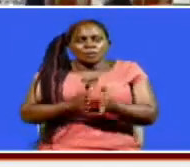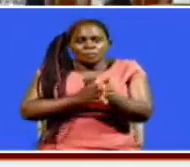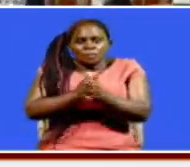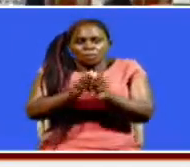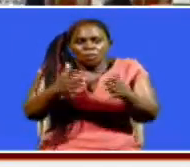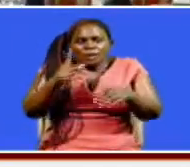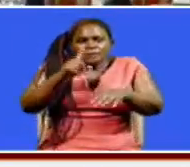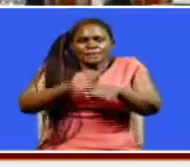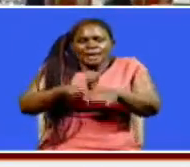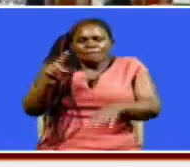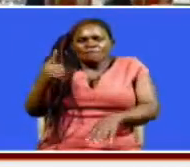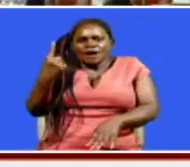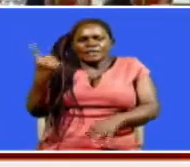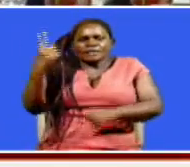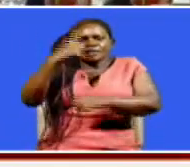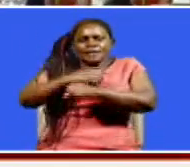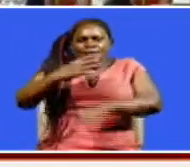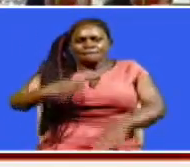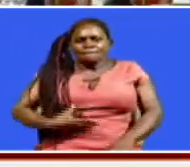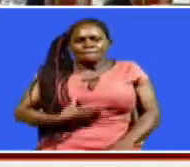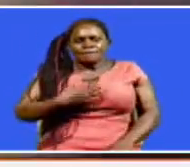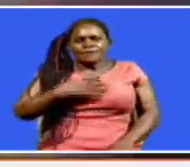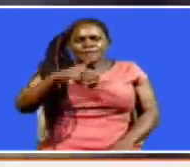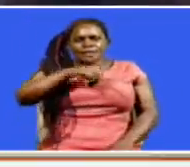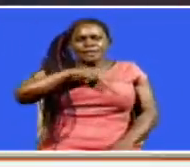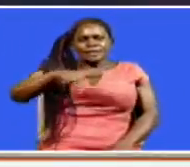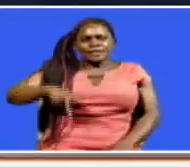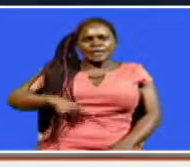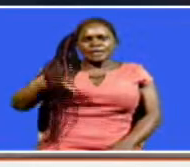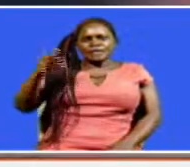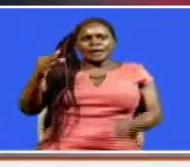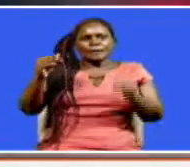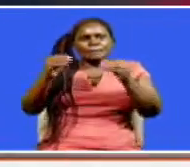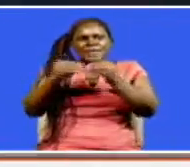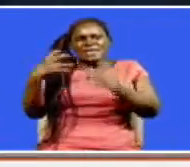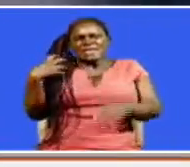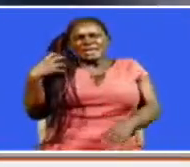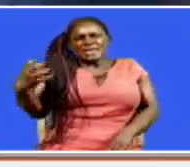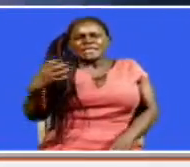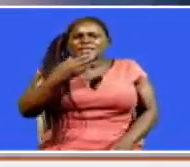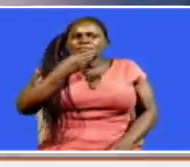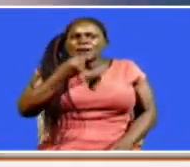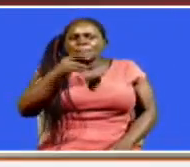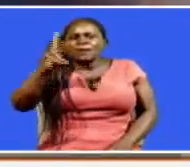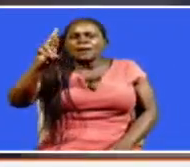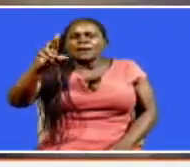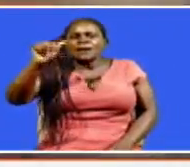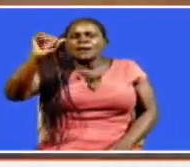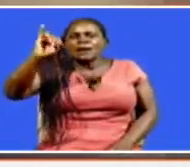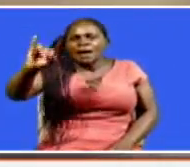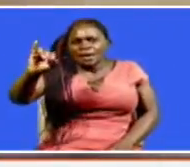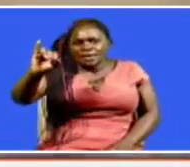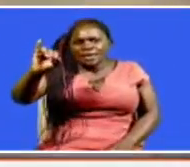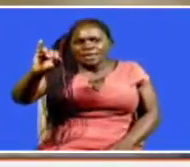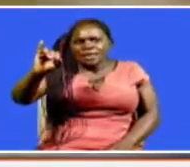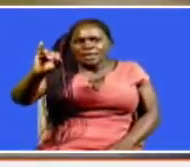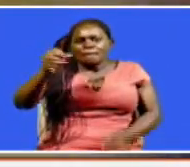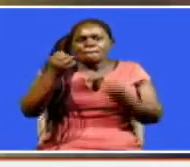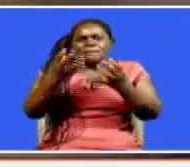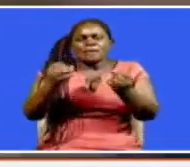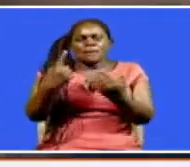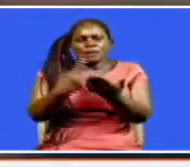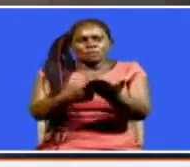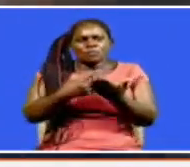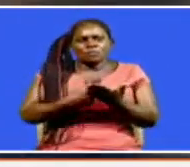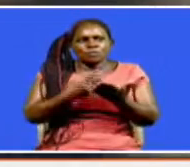Interestingly, during his first day of the visit, King Charles III met billionaire Jaswat Rai in one of his many